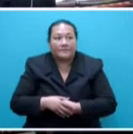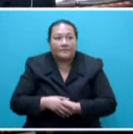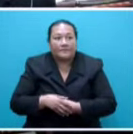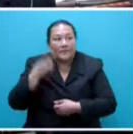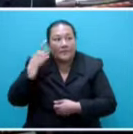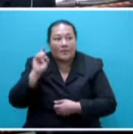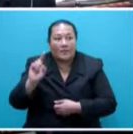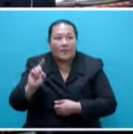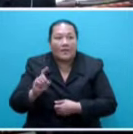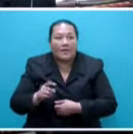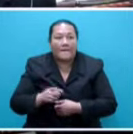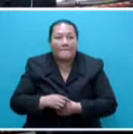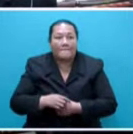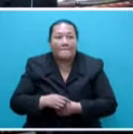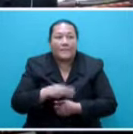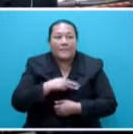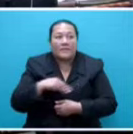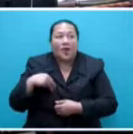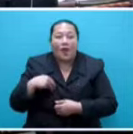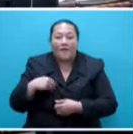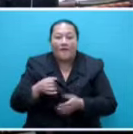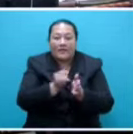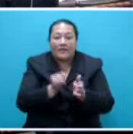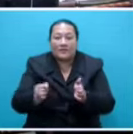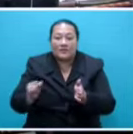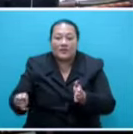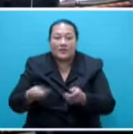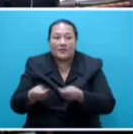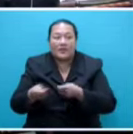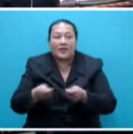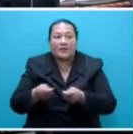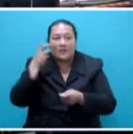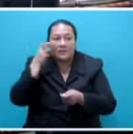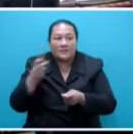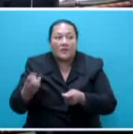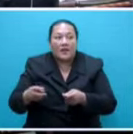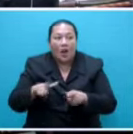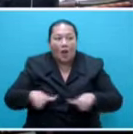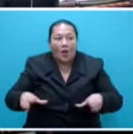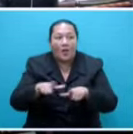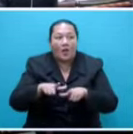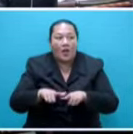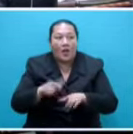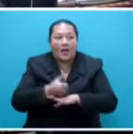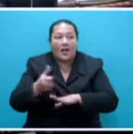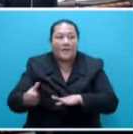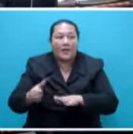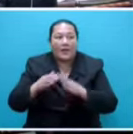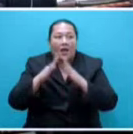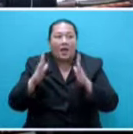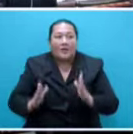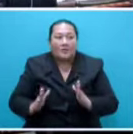call upon the Minister for Industry, Trade, Tourism, Local Government, Housing and